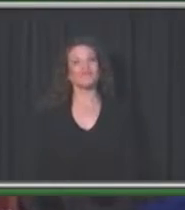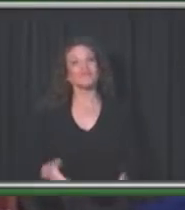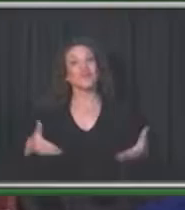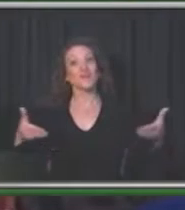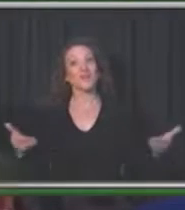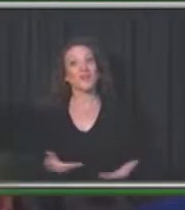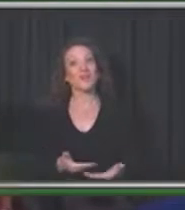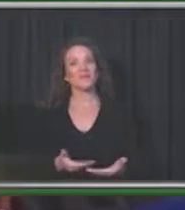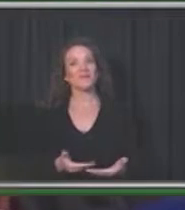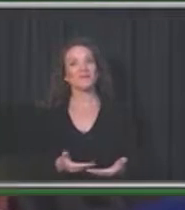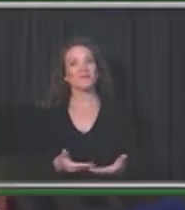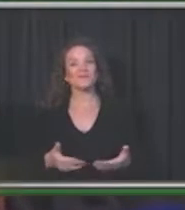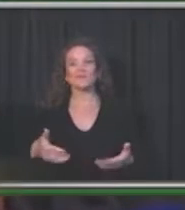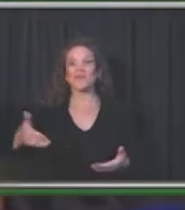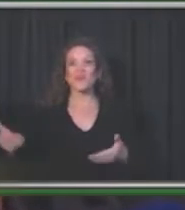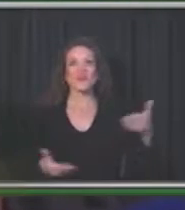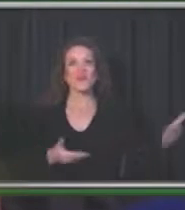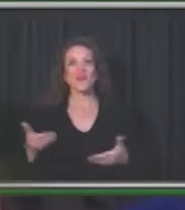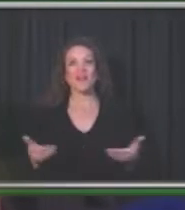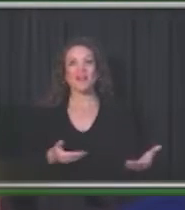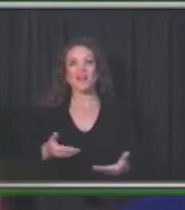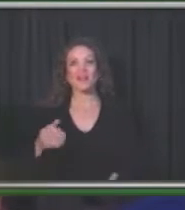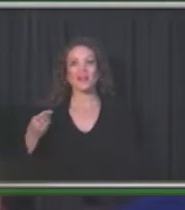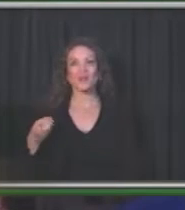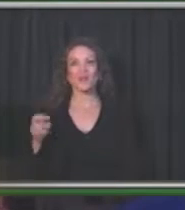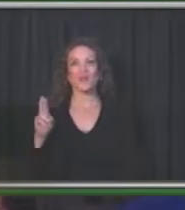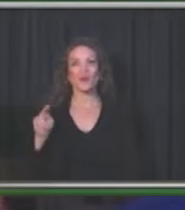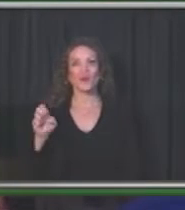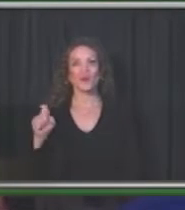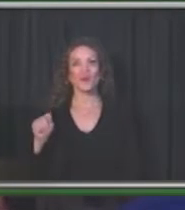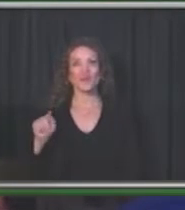Welcome. Welcome, Hornet Nation.